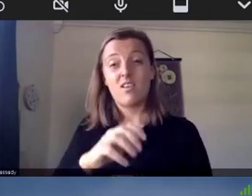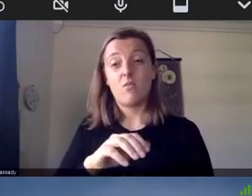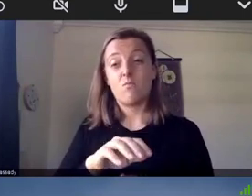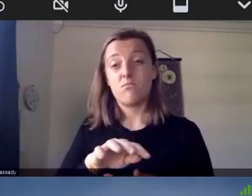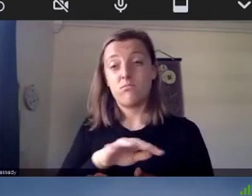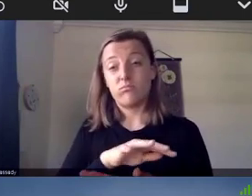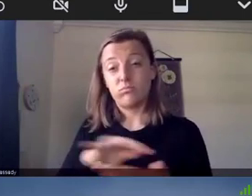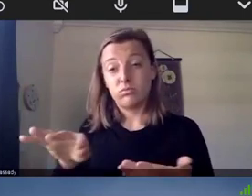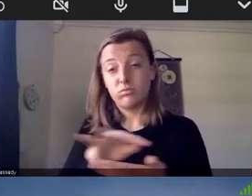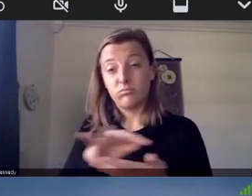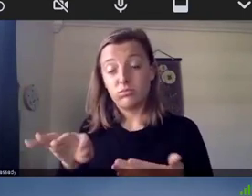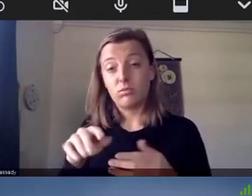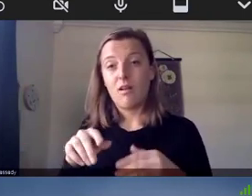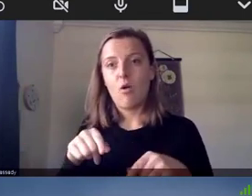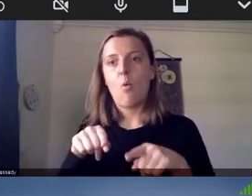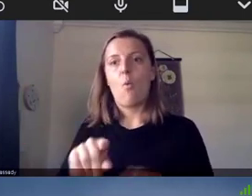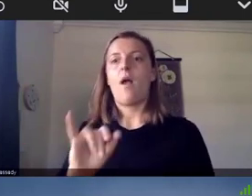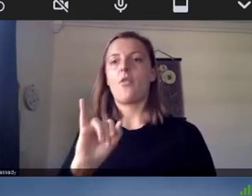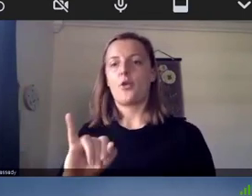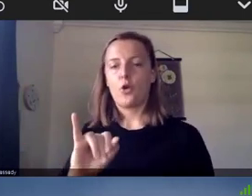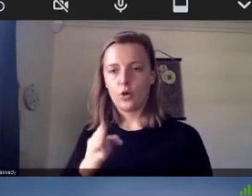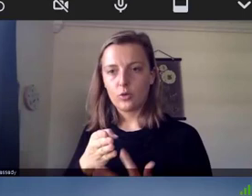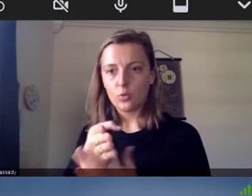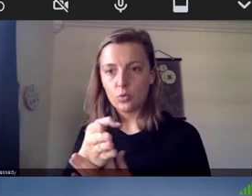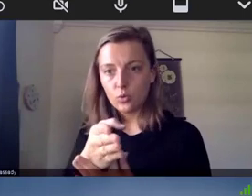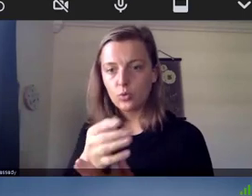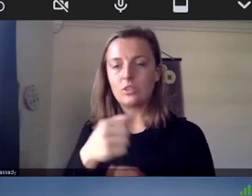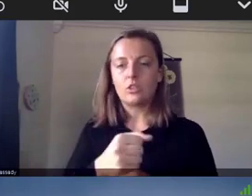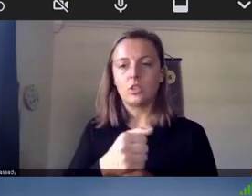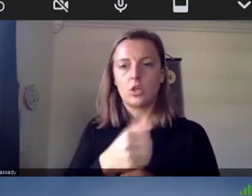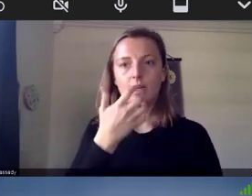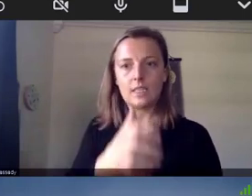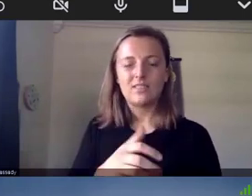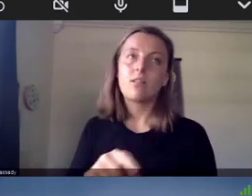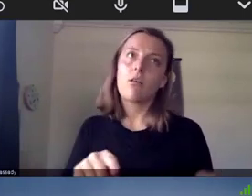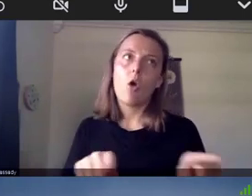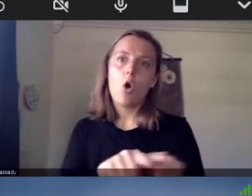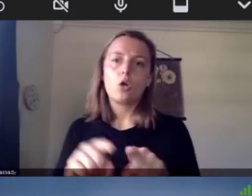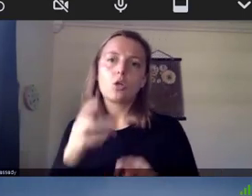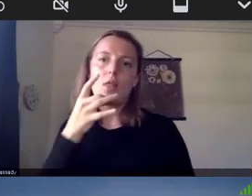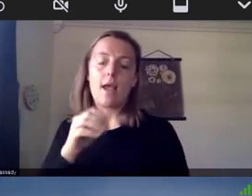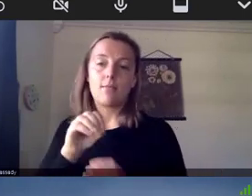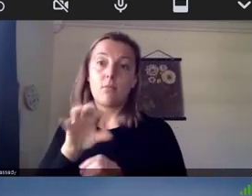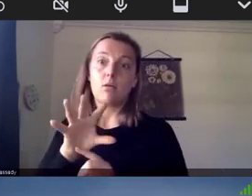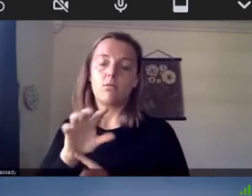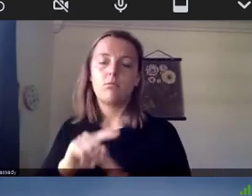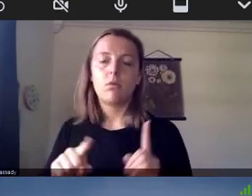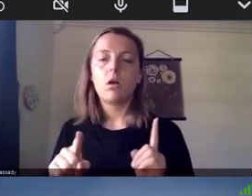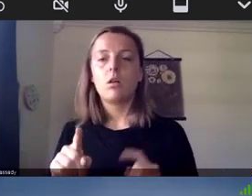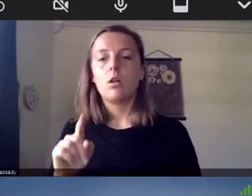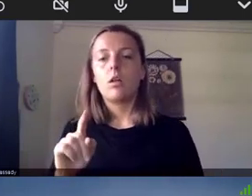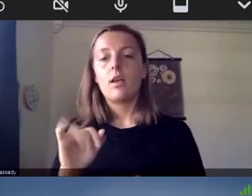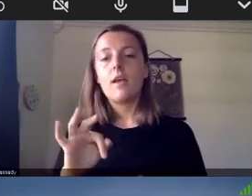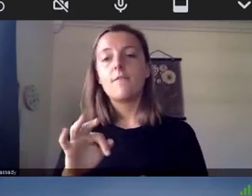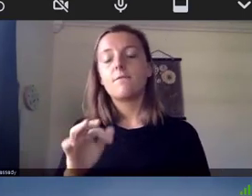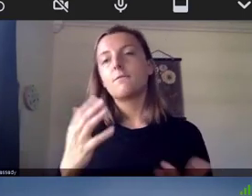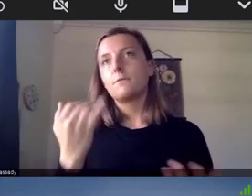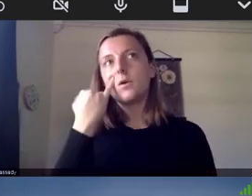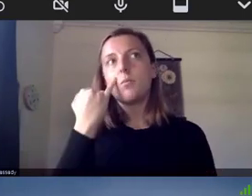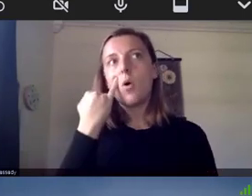then you also, in that case, it happens pretty instantaneously. But if you had a thicker wire, like if you thought about